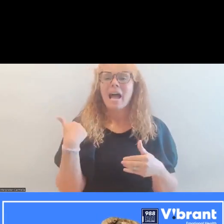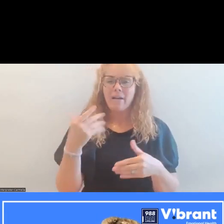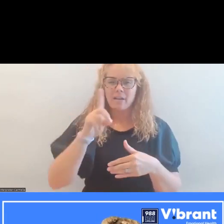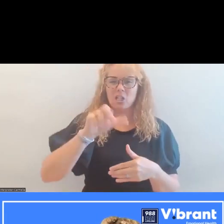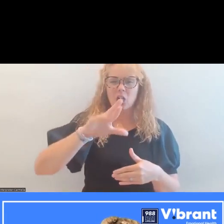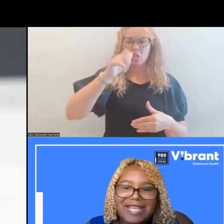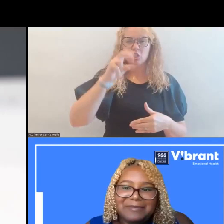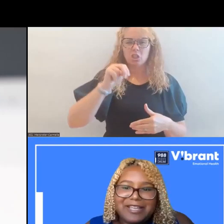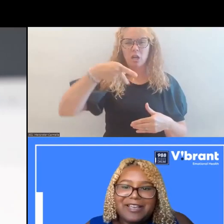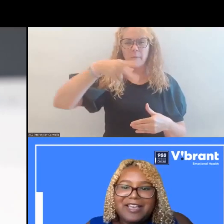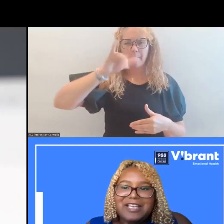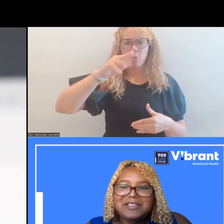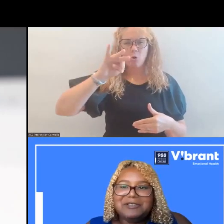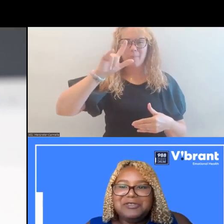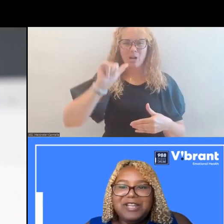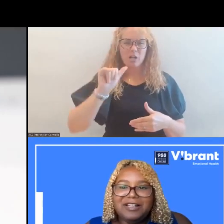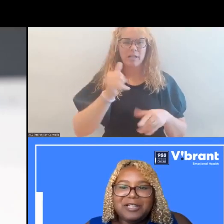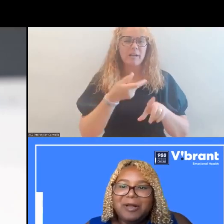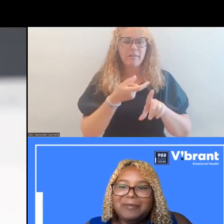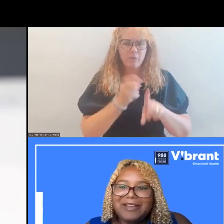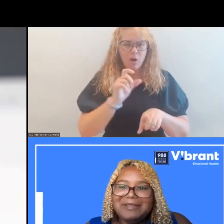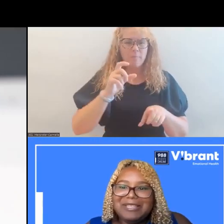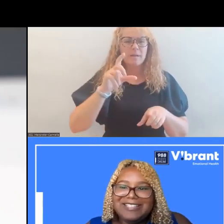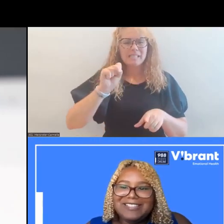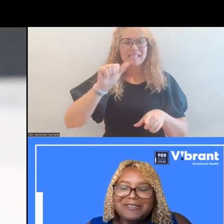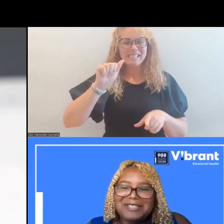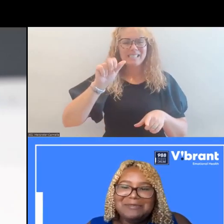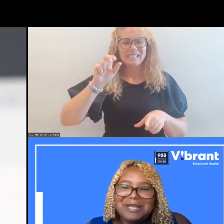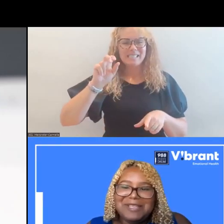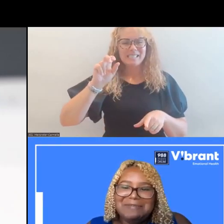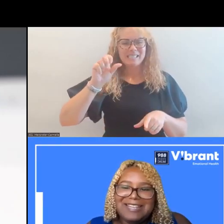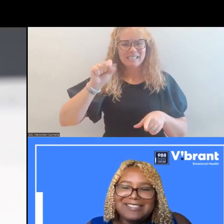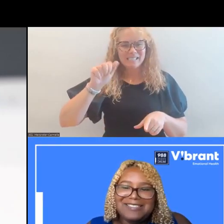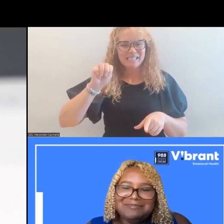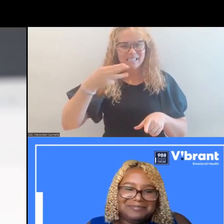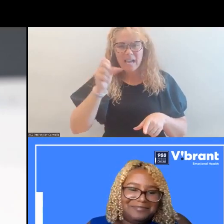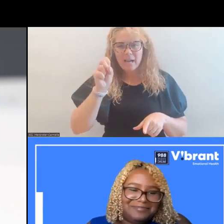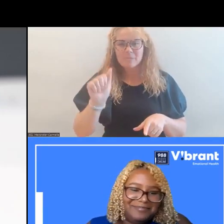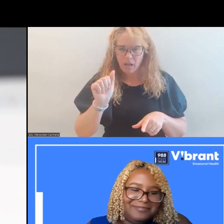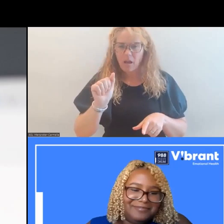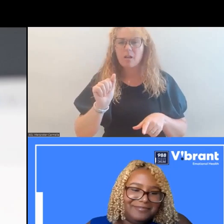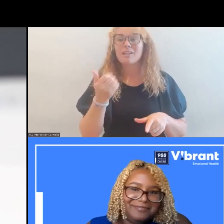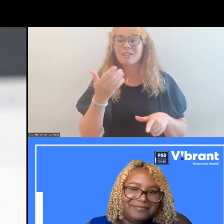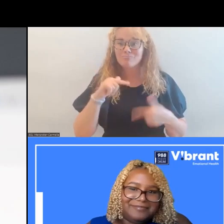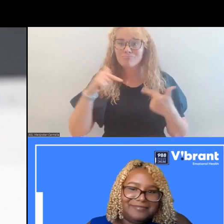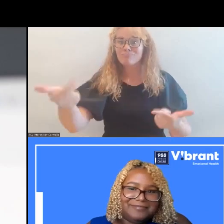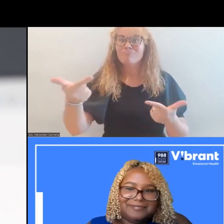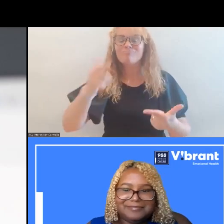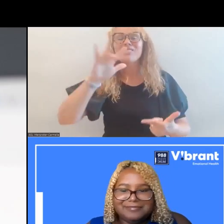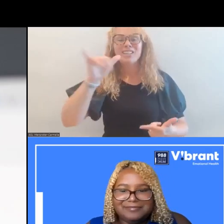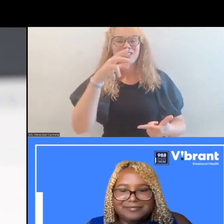John Palmieri here from SAMHSA. So Dr. Palmieri, please give us some SAMHSA updates. Hey, Laura. Yeah,